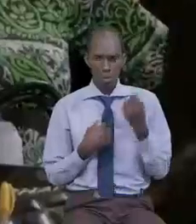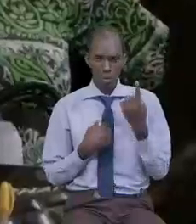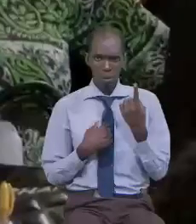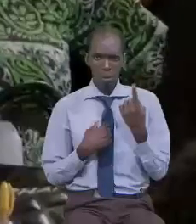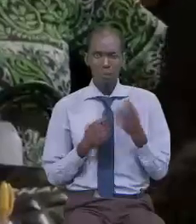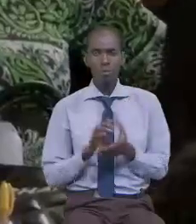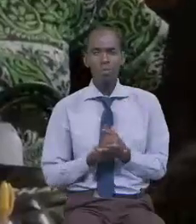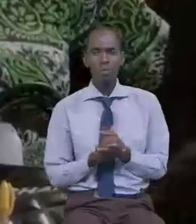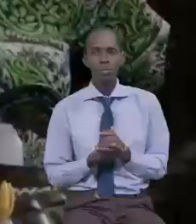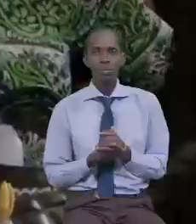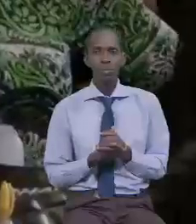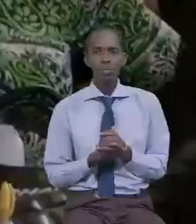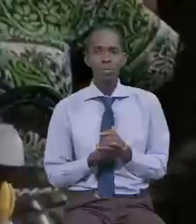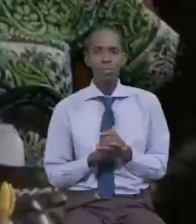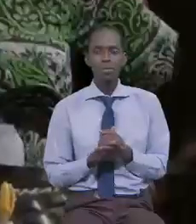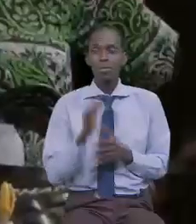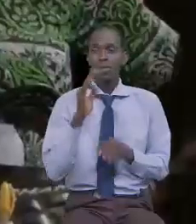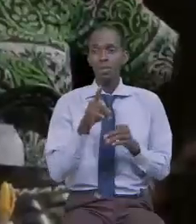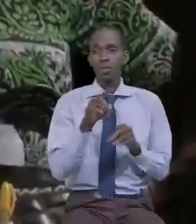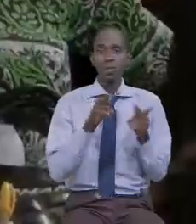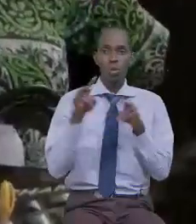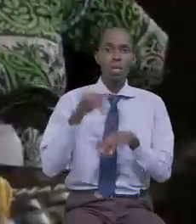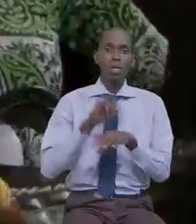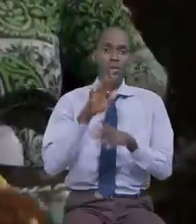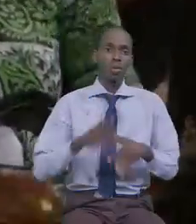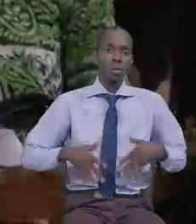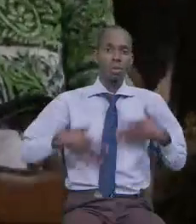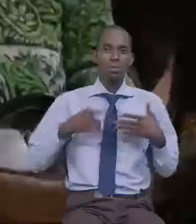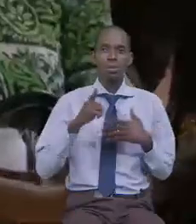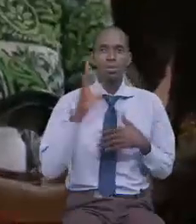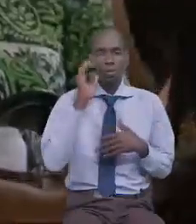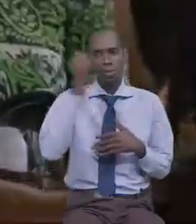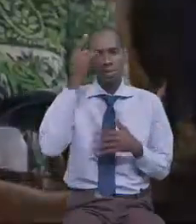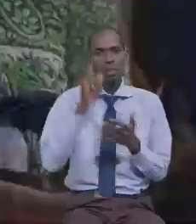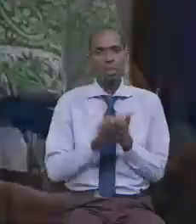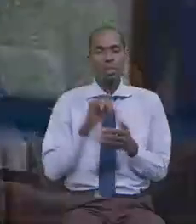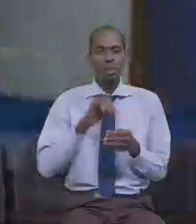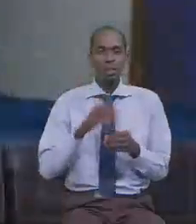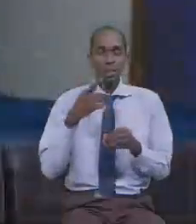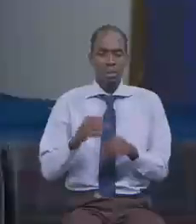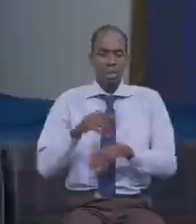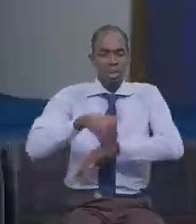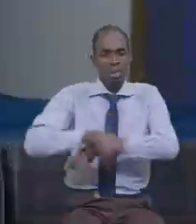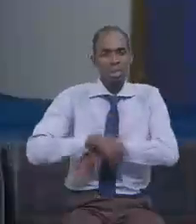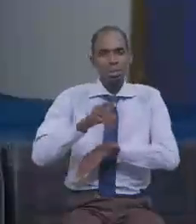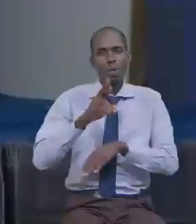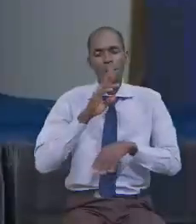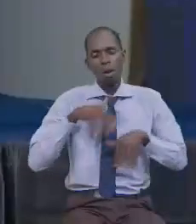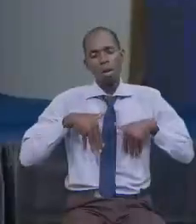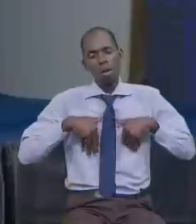You know, if you look at your life, you understand, in the night, you're tired, you're worn